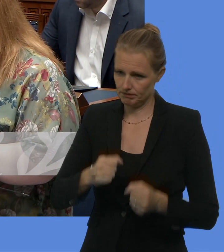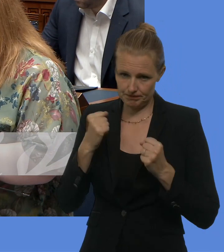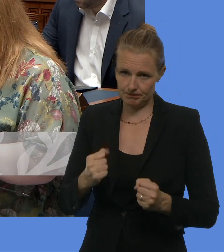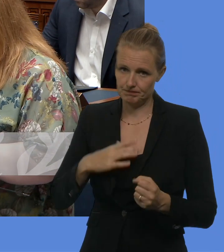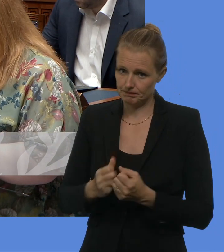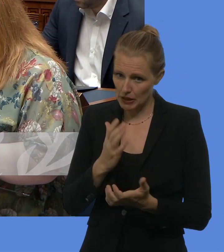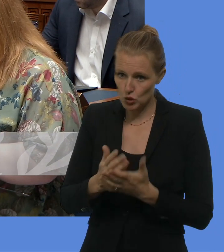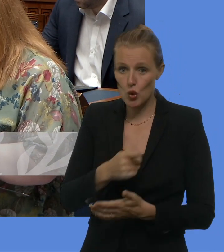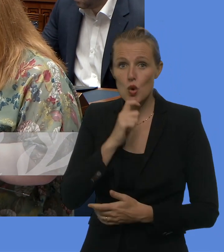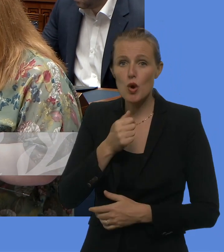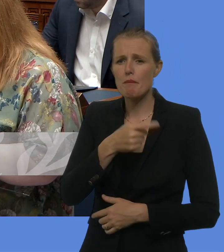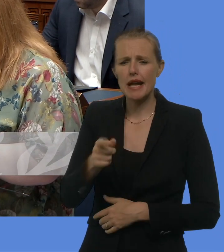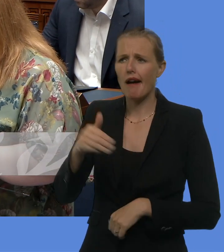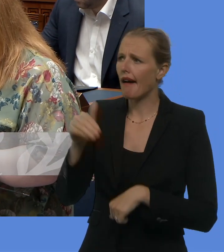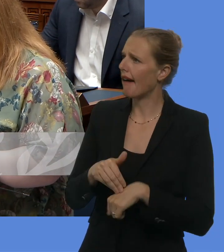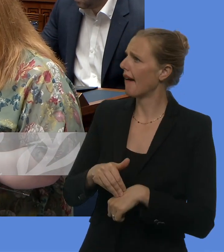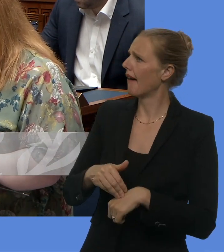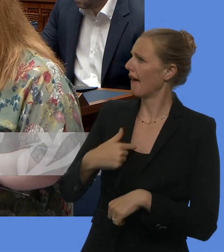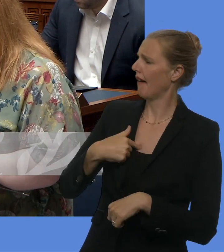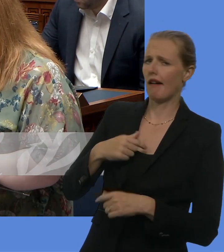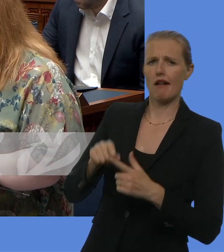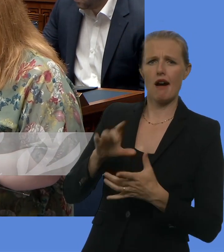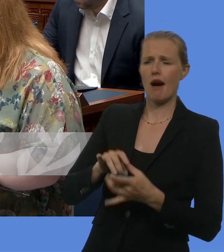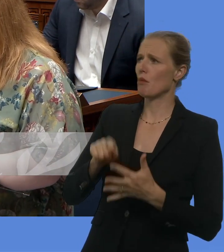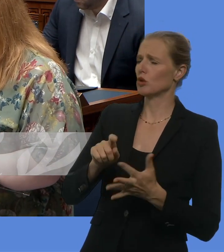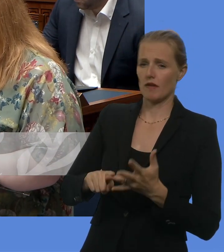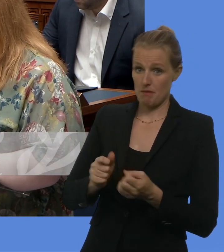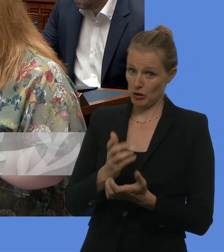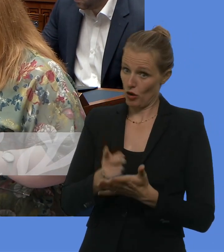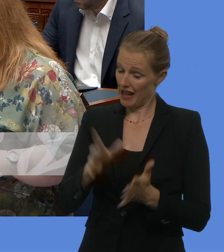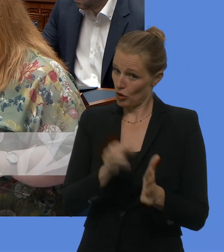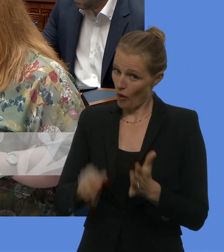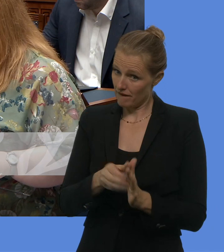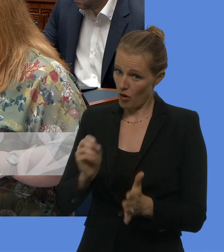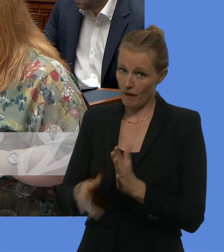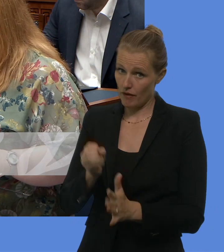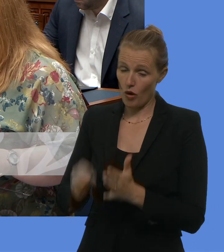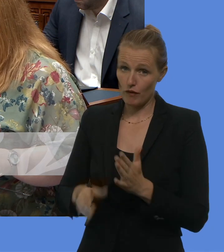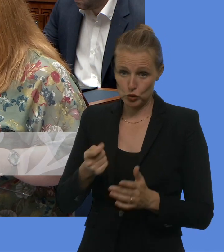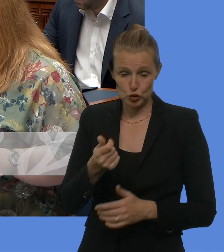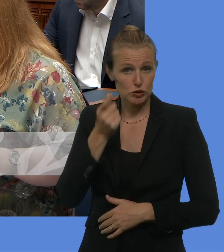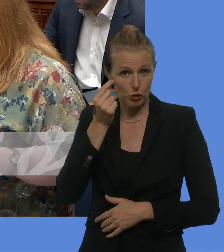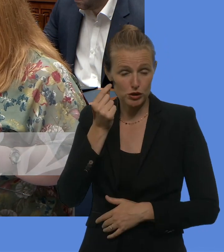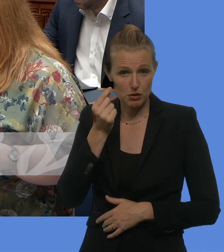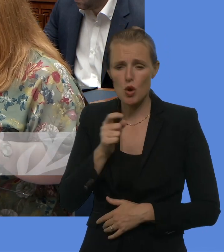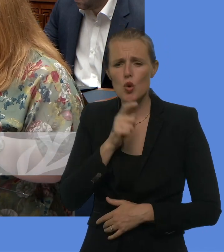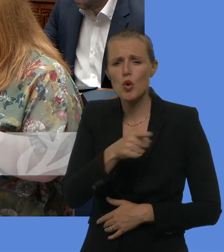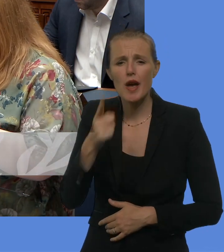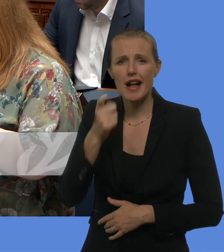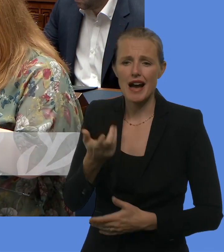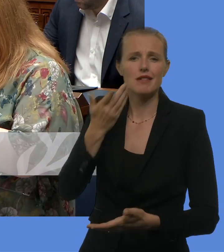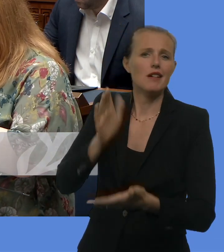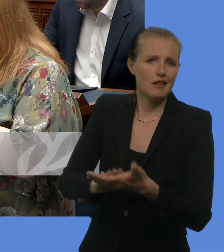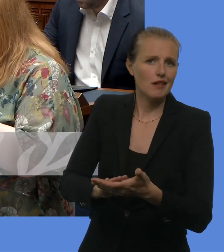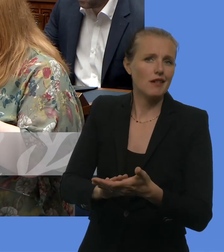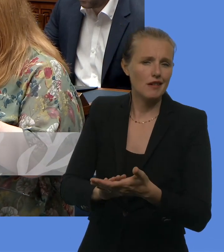all those who have had convictions overturned or cautions deleted are notified as soon as possible, and that those eligible to receive financial